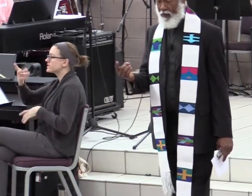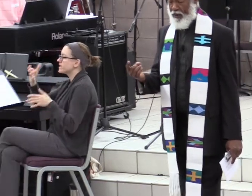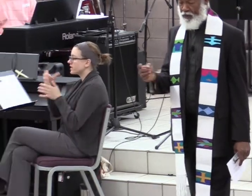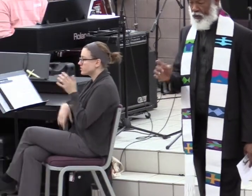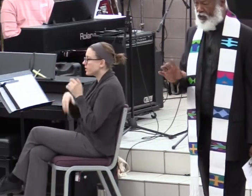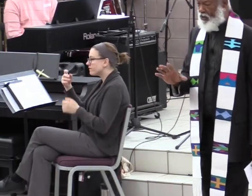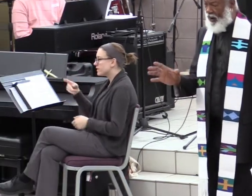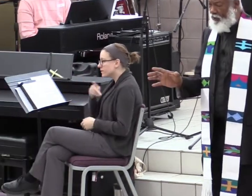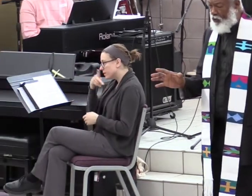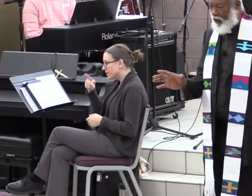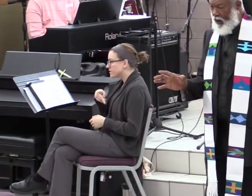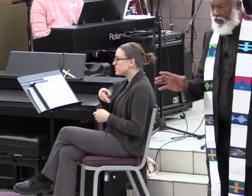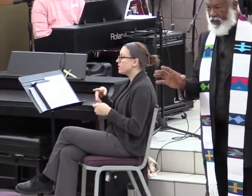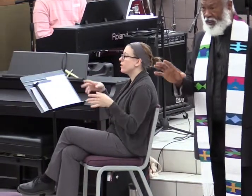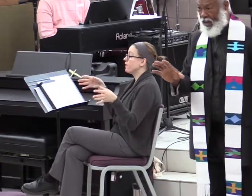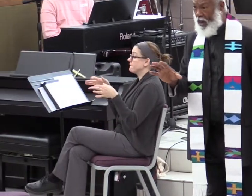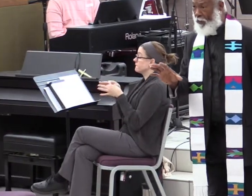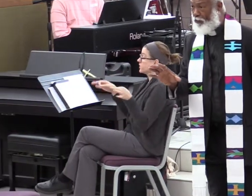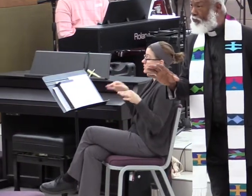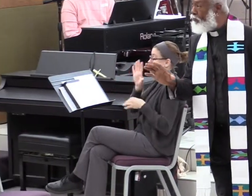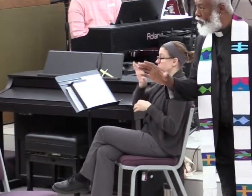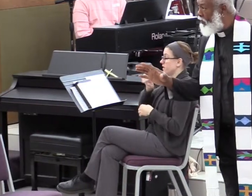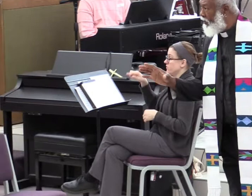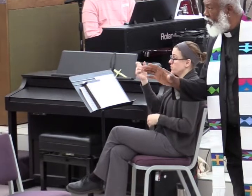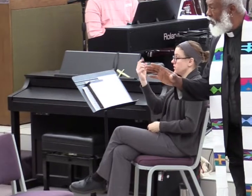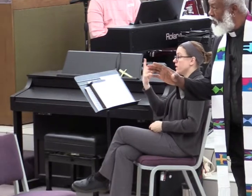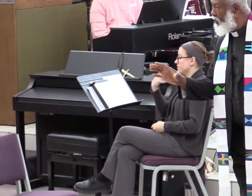of Philippians, verses 5 through 11, is a